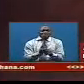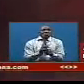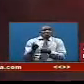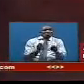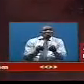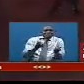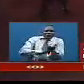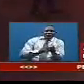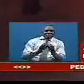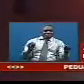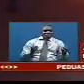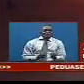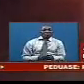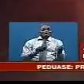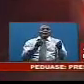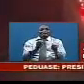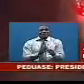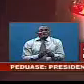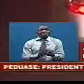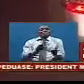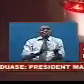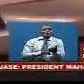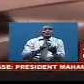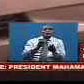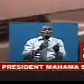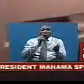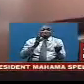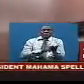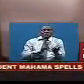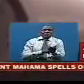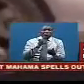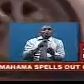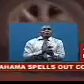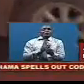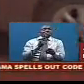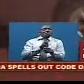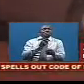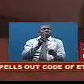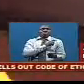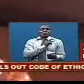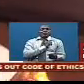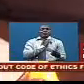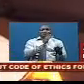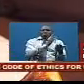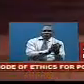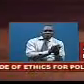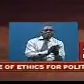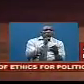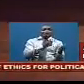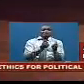using unregistered vehicles. Drivers with unregistered vehicles are therefore always accosted by the police after 6